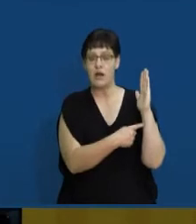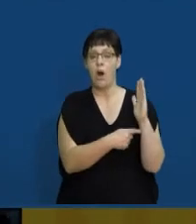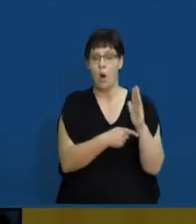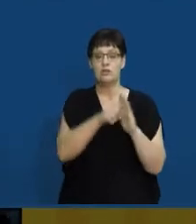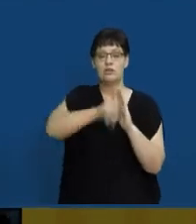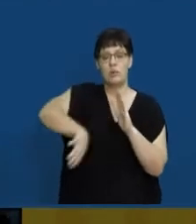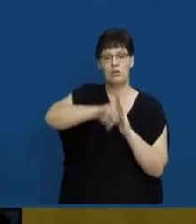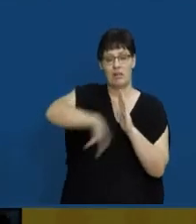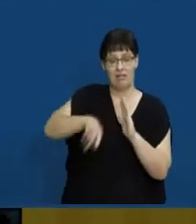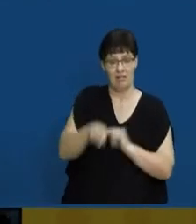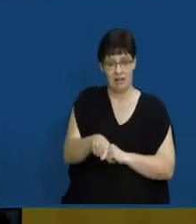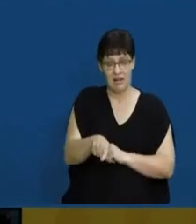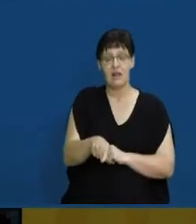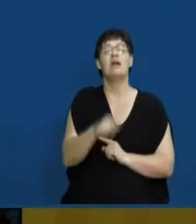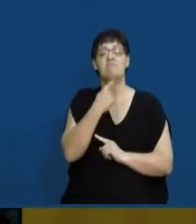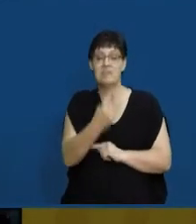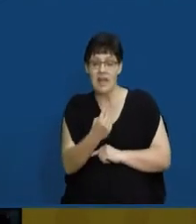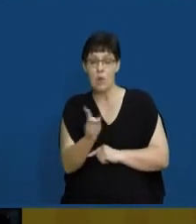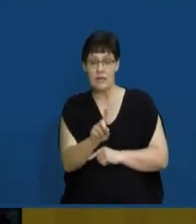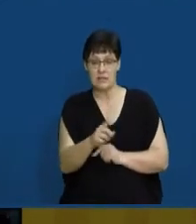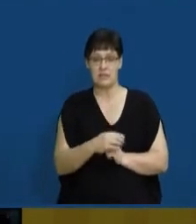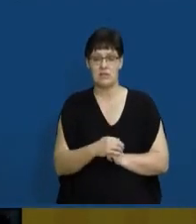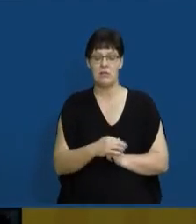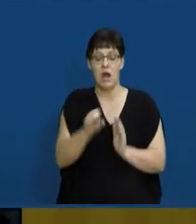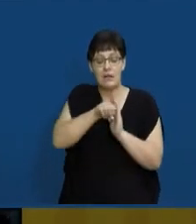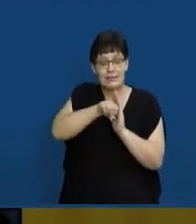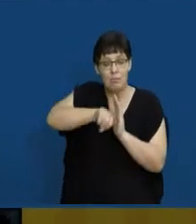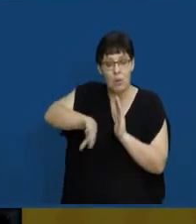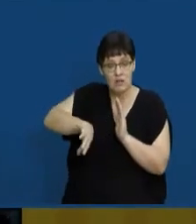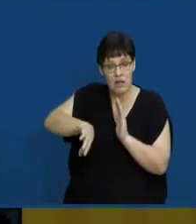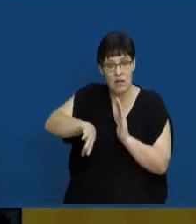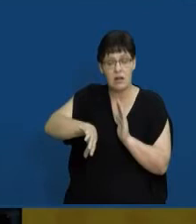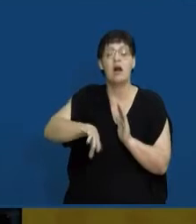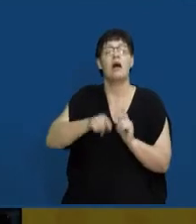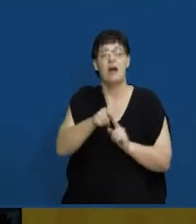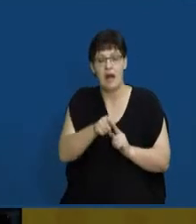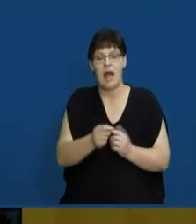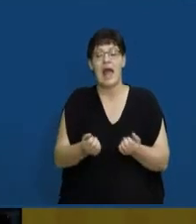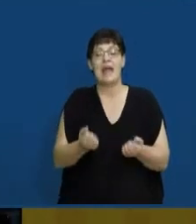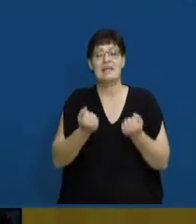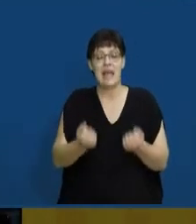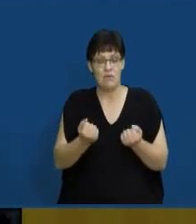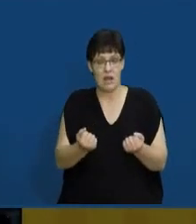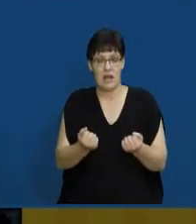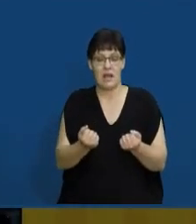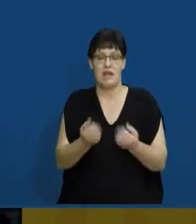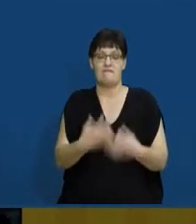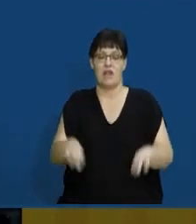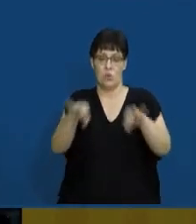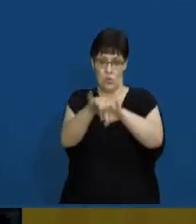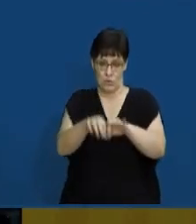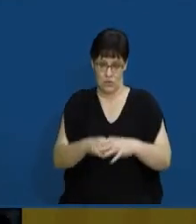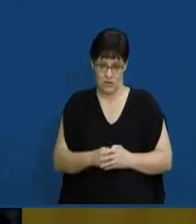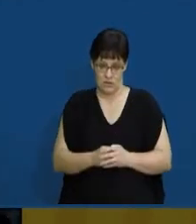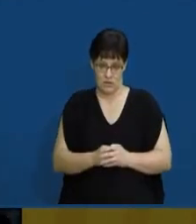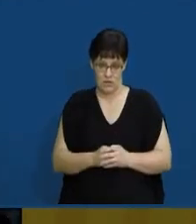disposals, you're going to come across an item that says disposals at carrying value. And that's